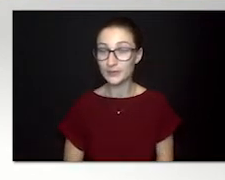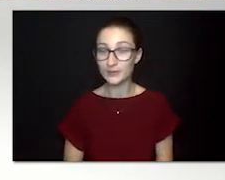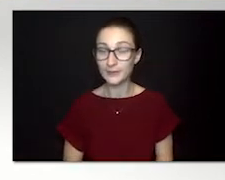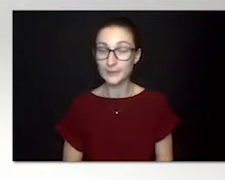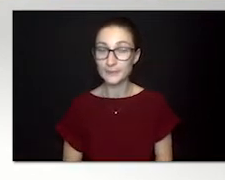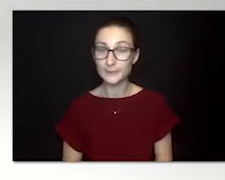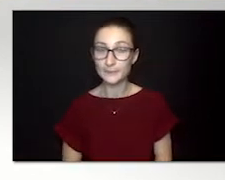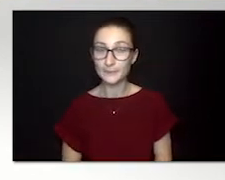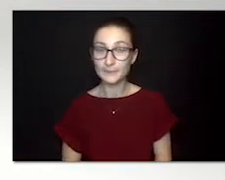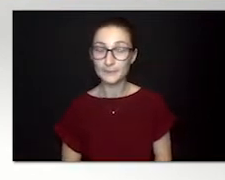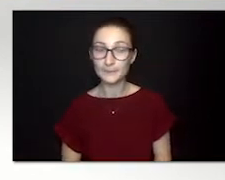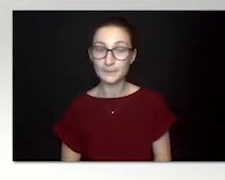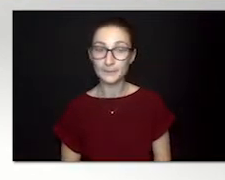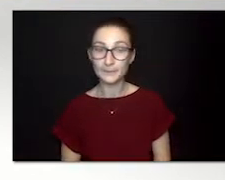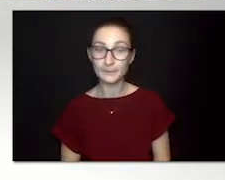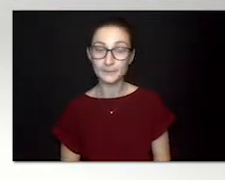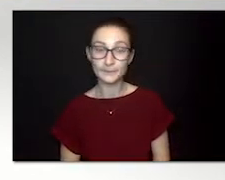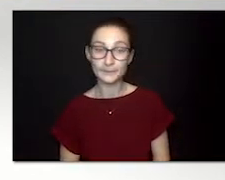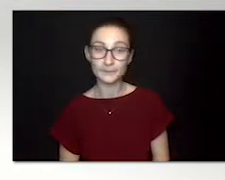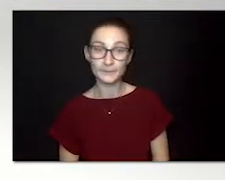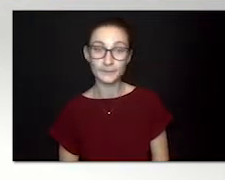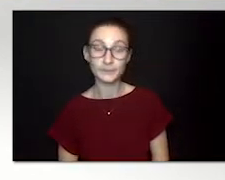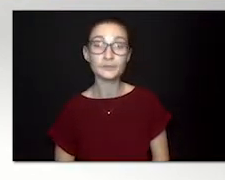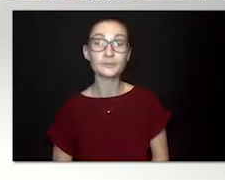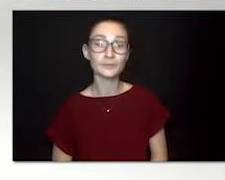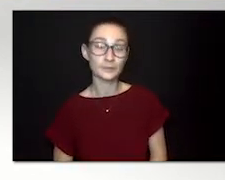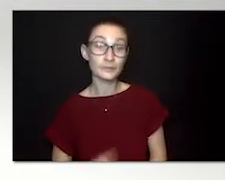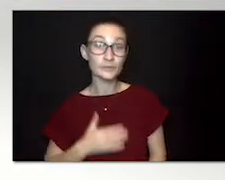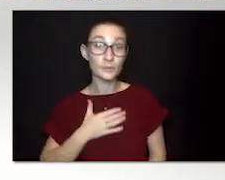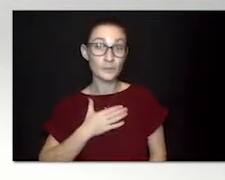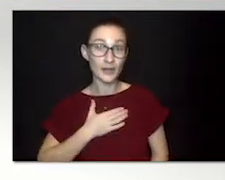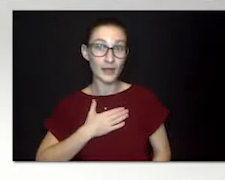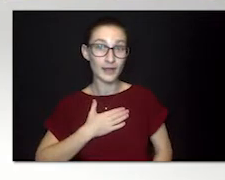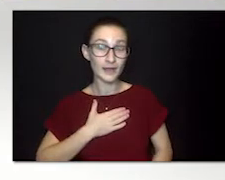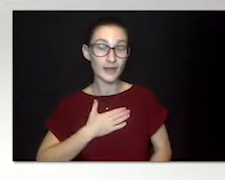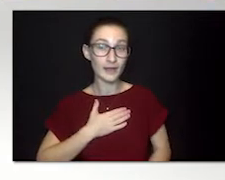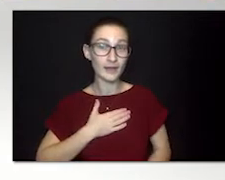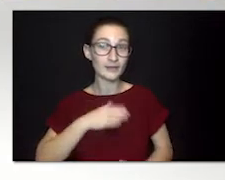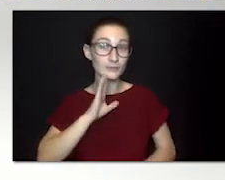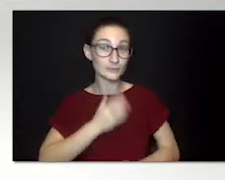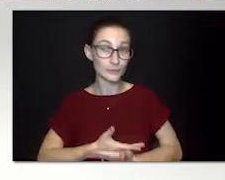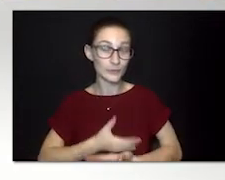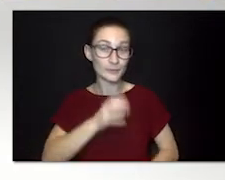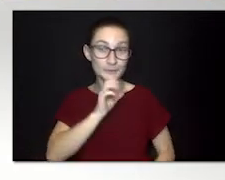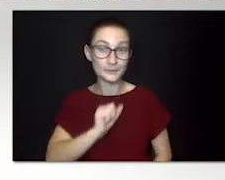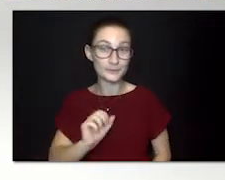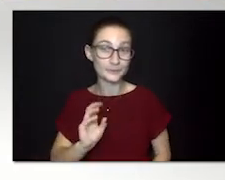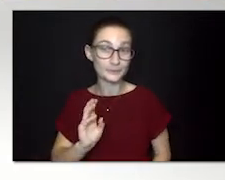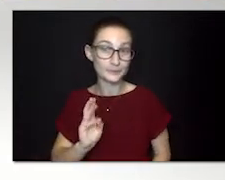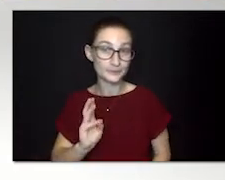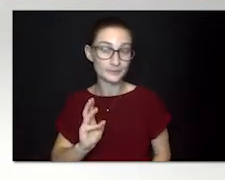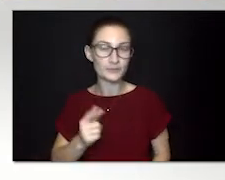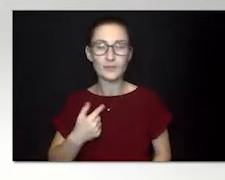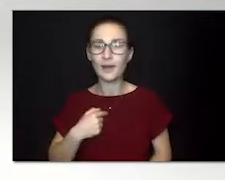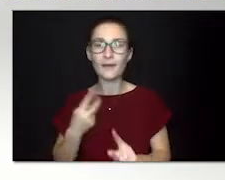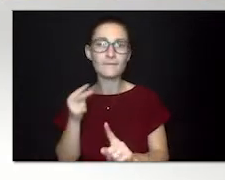Question, what's a good time to start filing? So my daughter's 16, do I wait till she turns 18 to